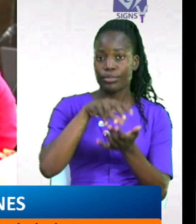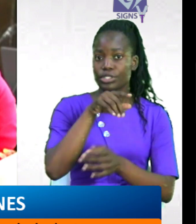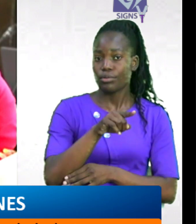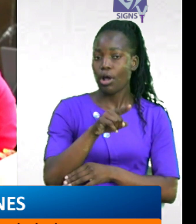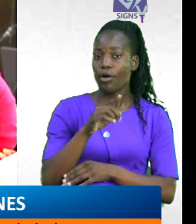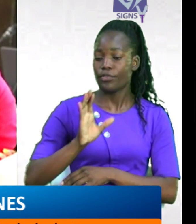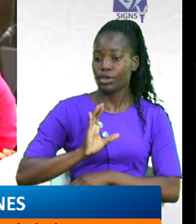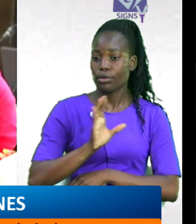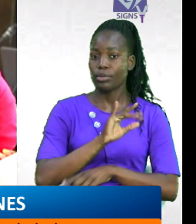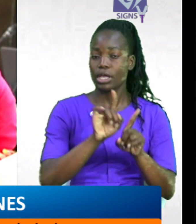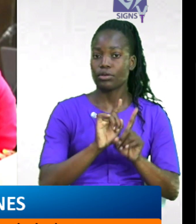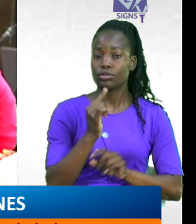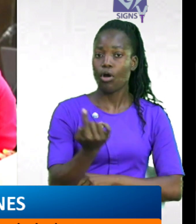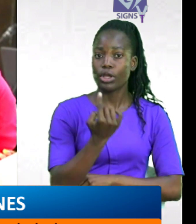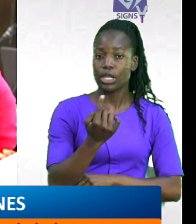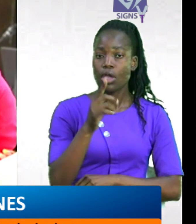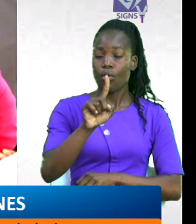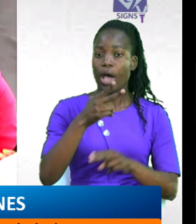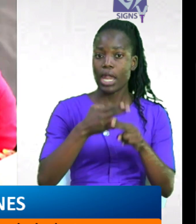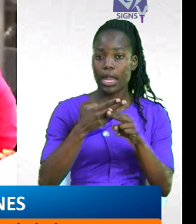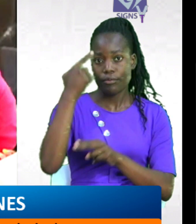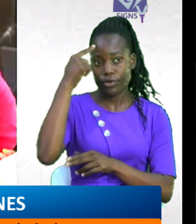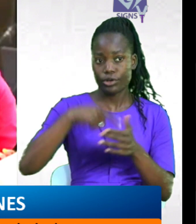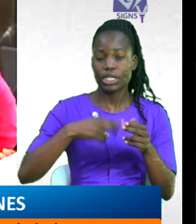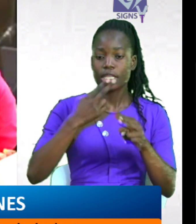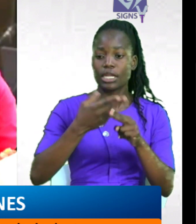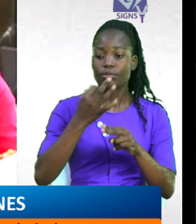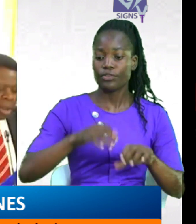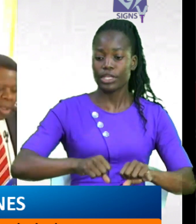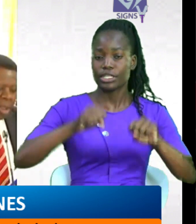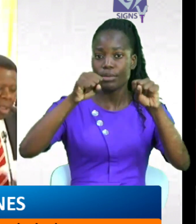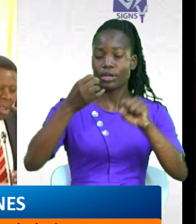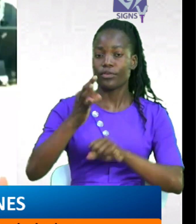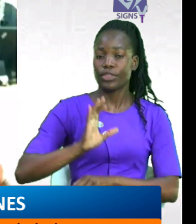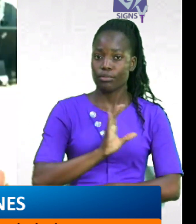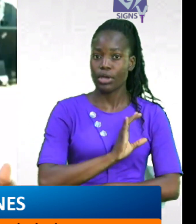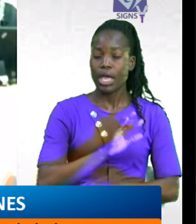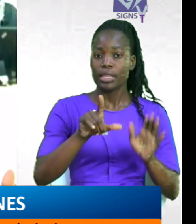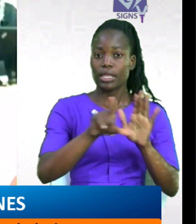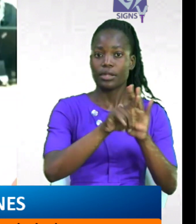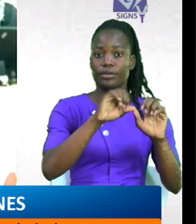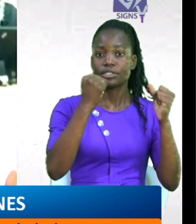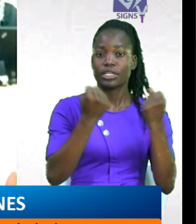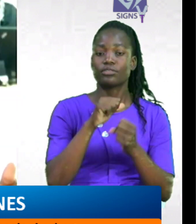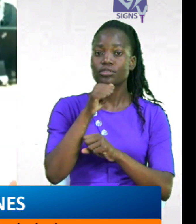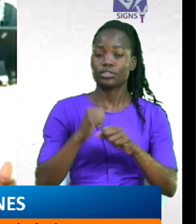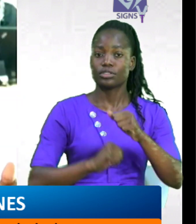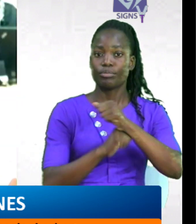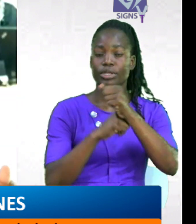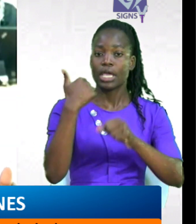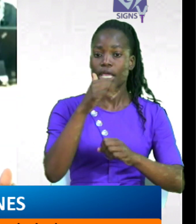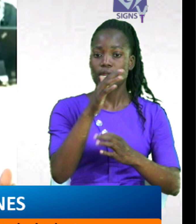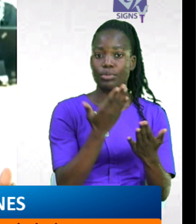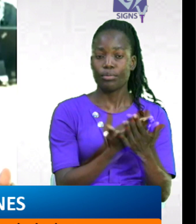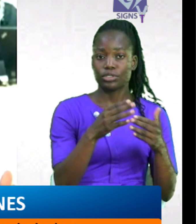submit 6 names only for the position of the commission, and only 1 name for the name of the chairperson of the commission. The